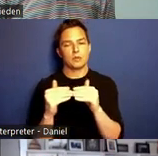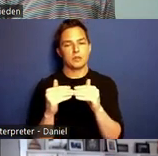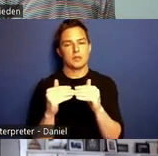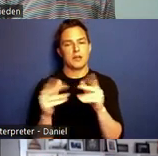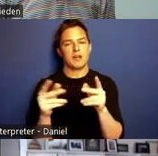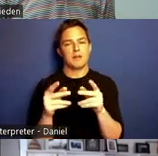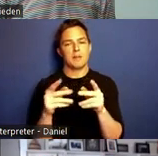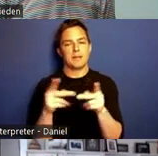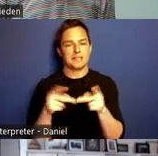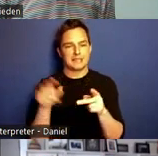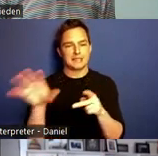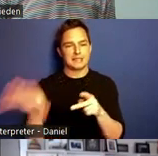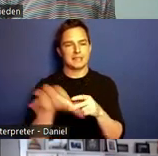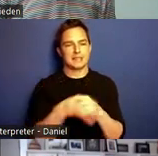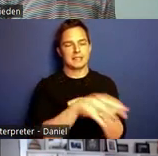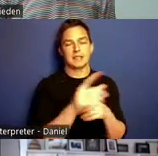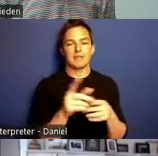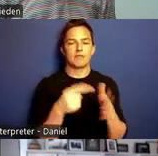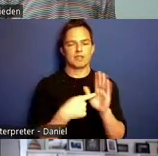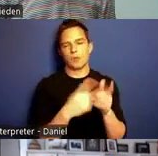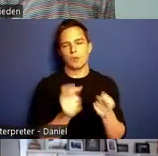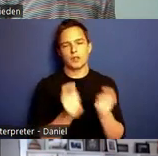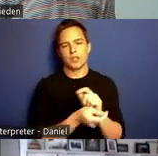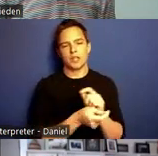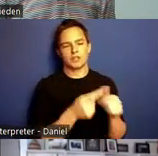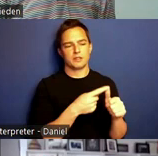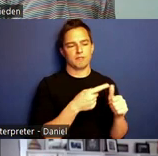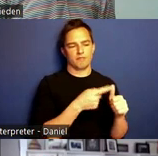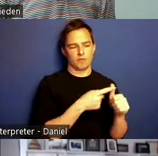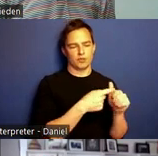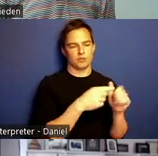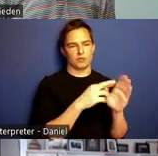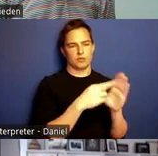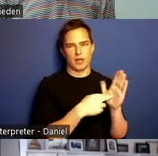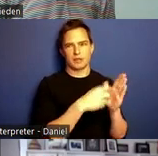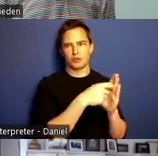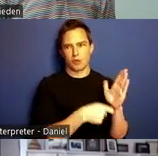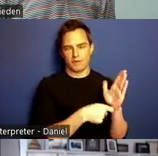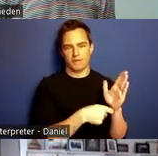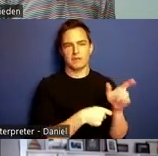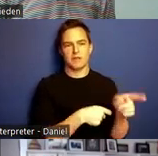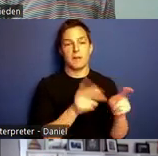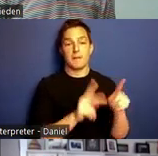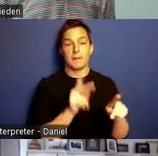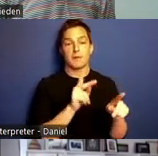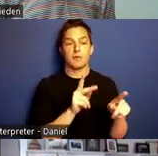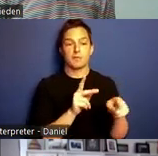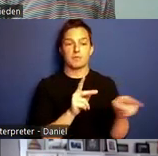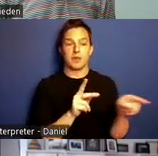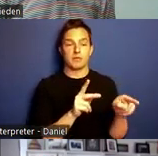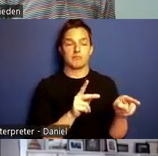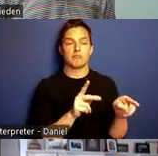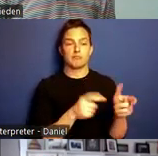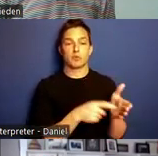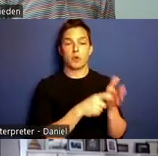one of the changes that was being proposed from the original regulation that had been drafted was that folks would be required to